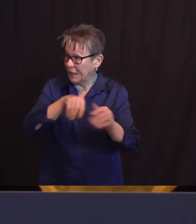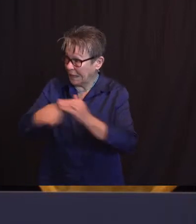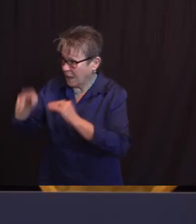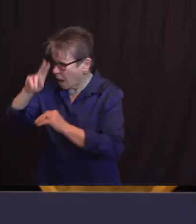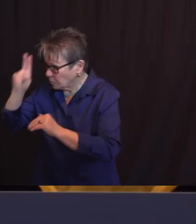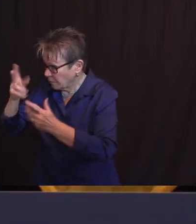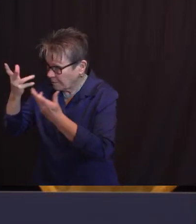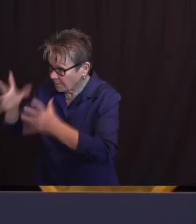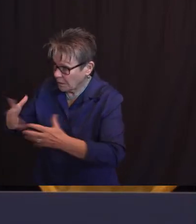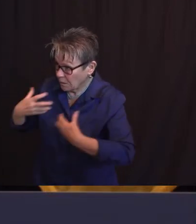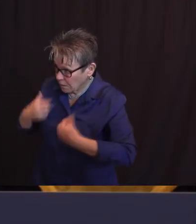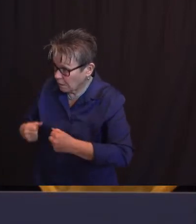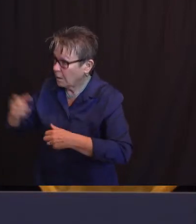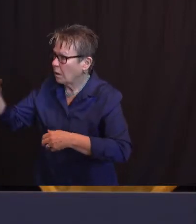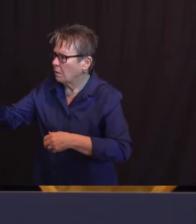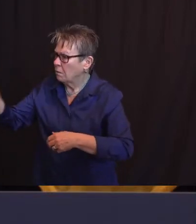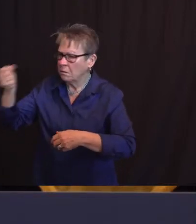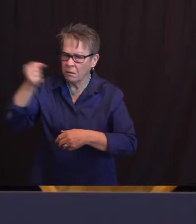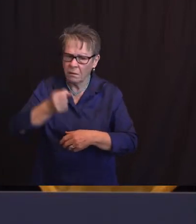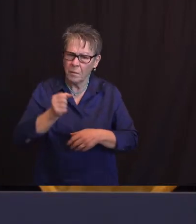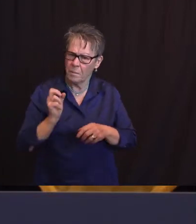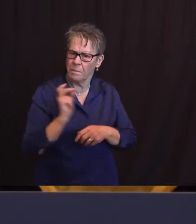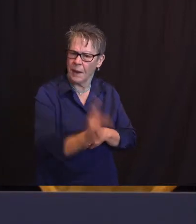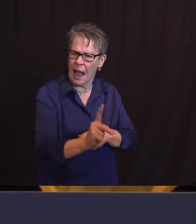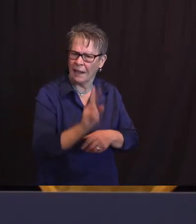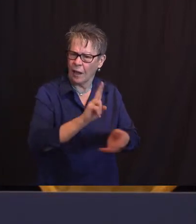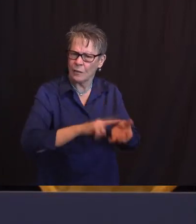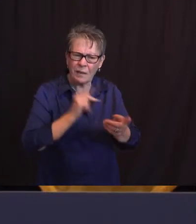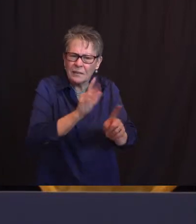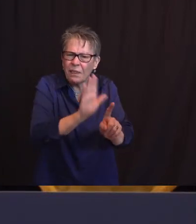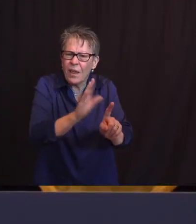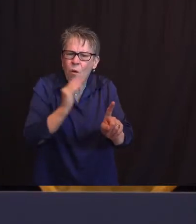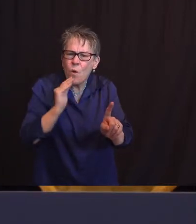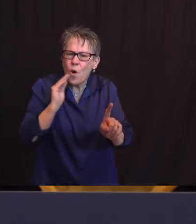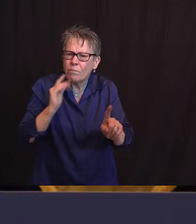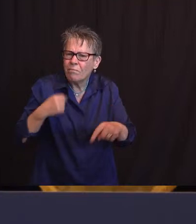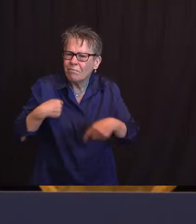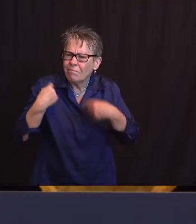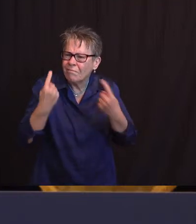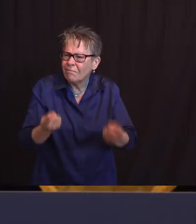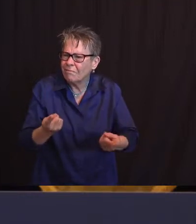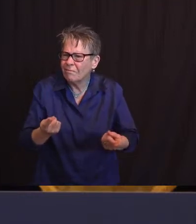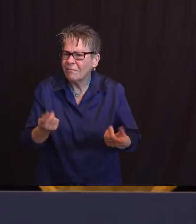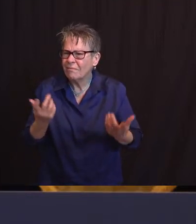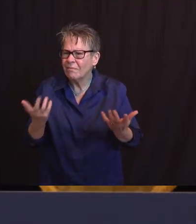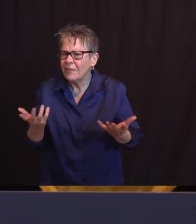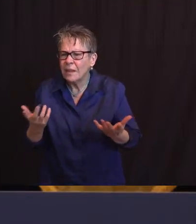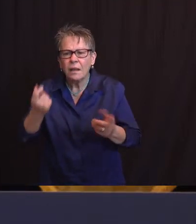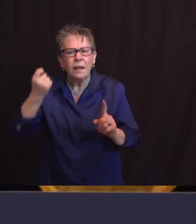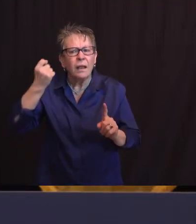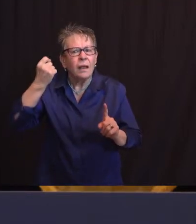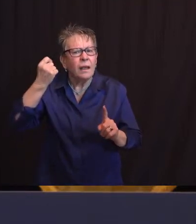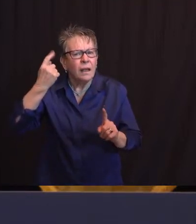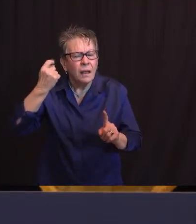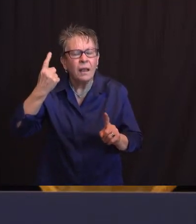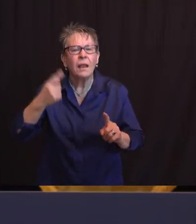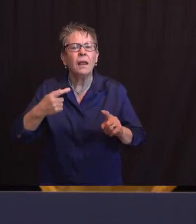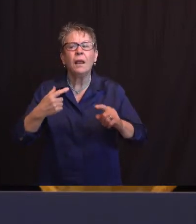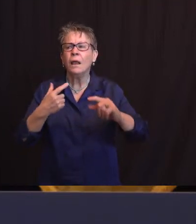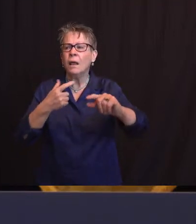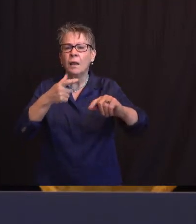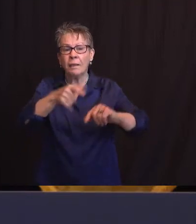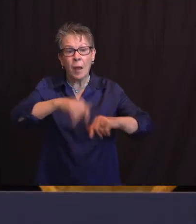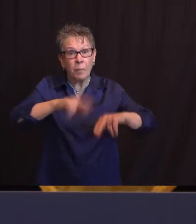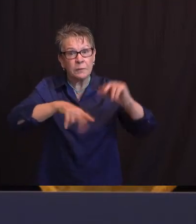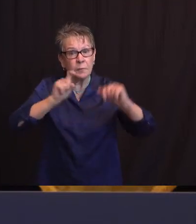directives were crystal clear about separating different floors, different wings, different buildings, including for staff. If that